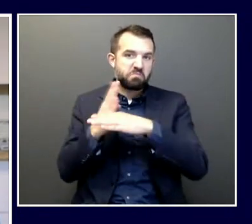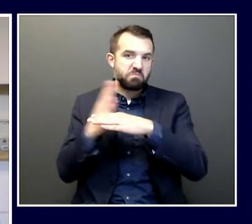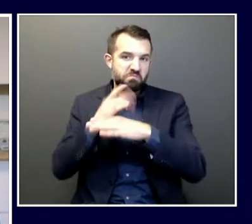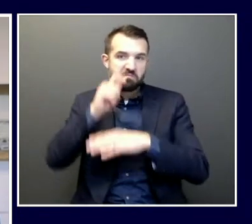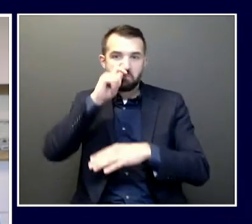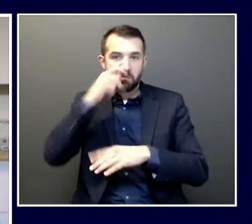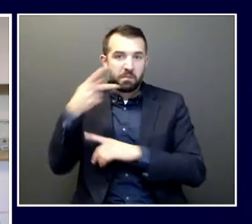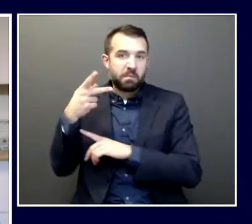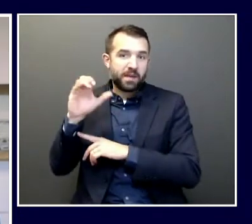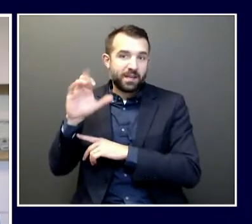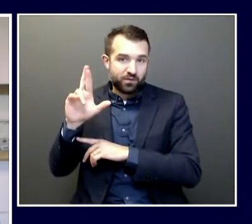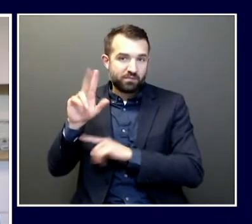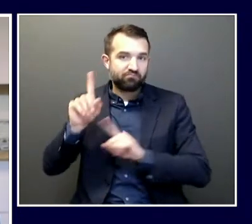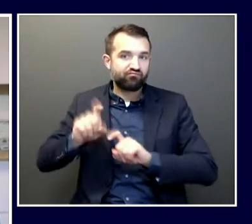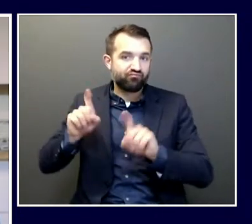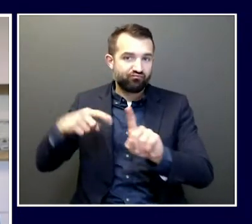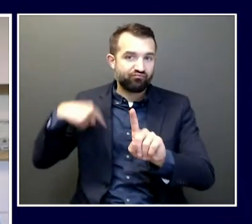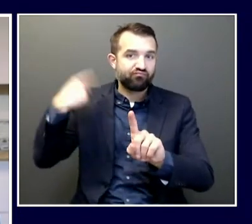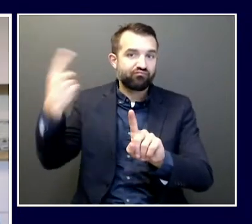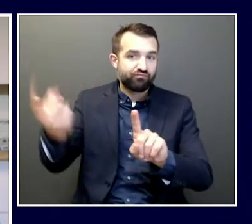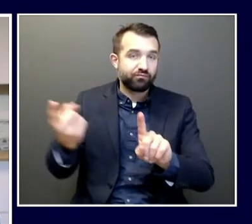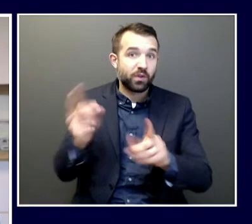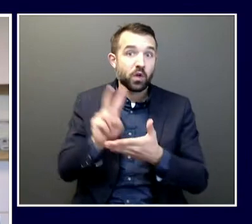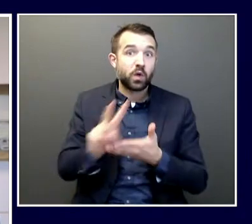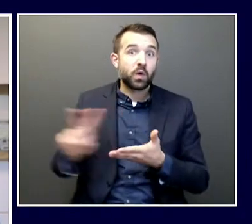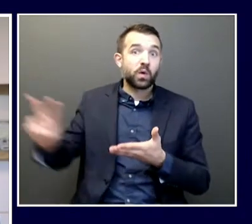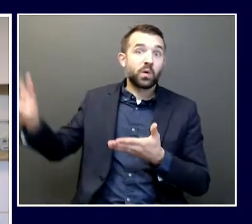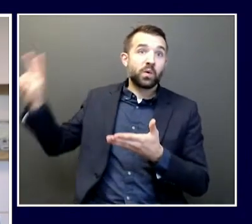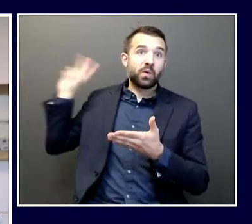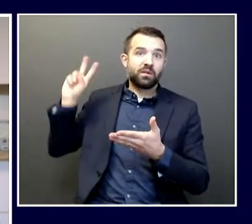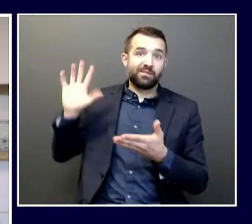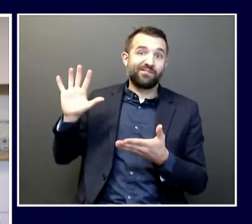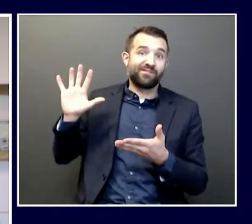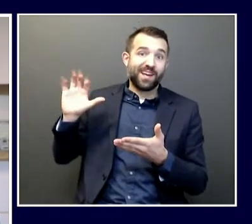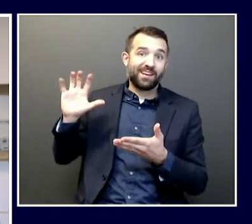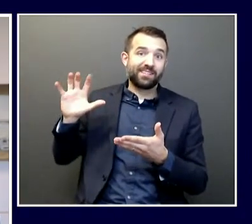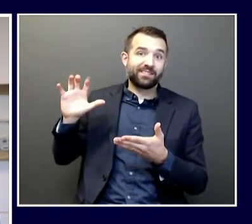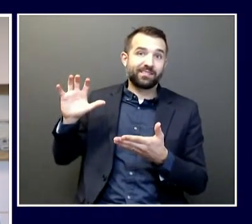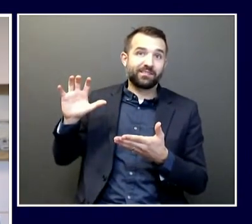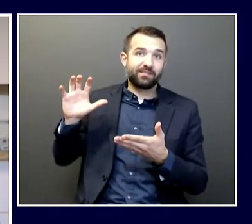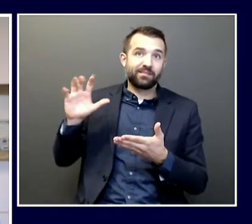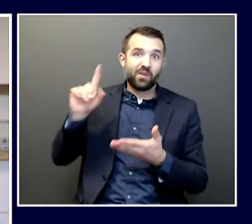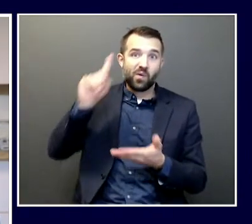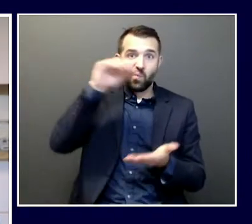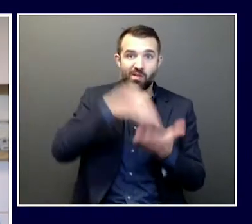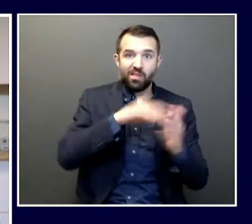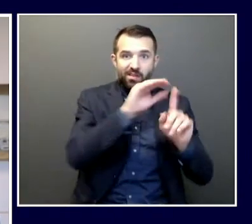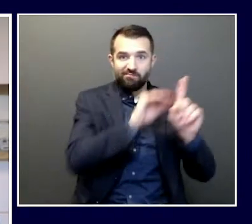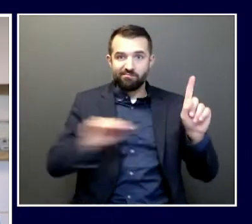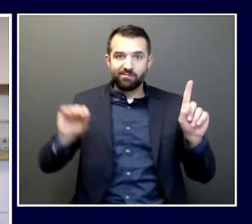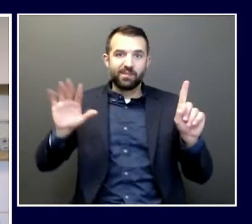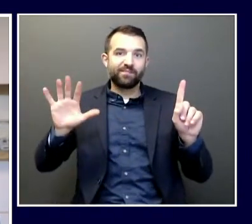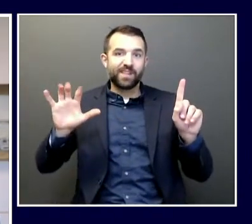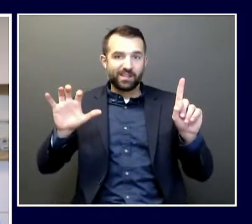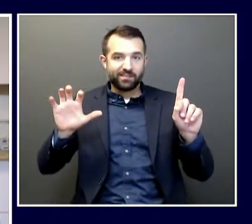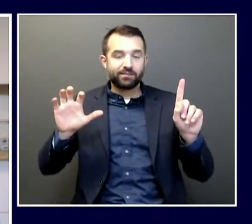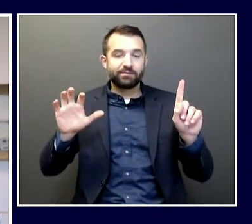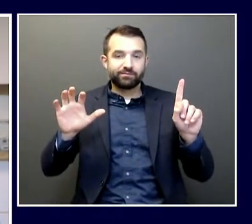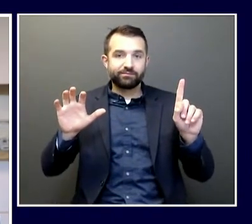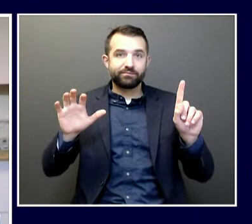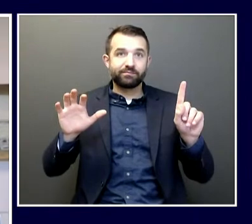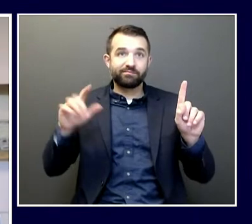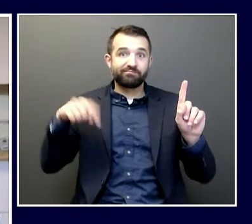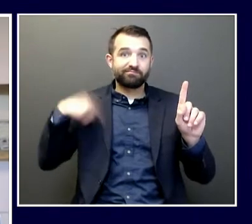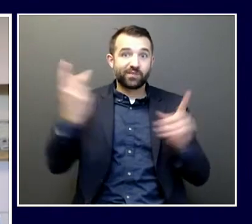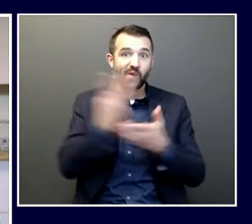2 weeks ago, we were doing 500 tests for every 100,000 people. So just over the past 2-week period, we've seen